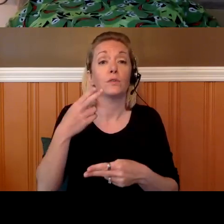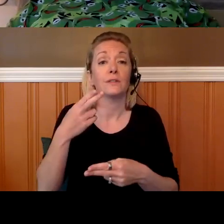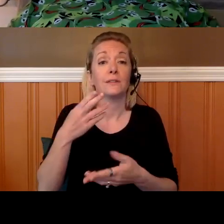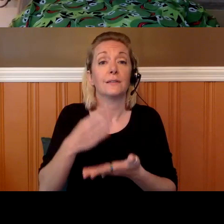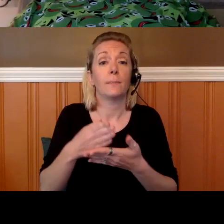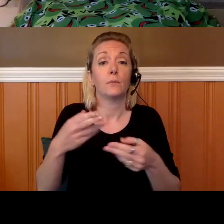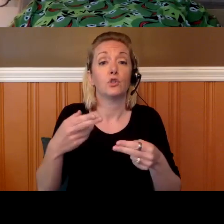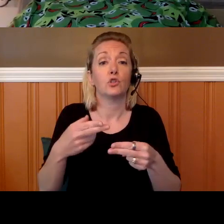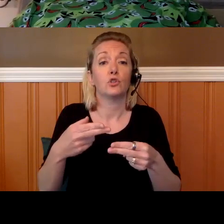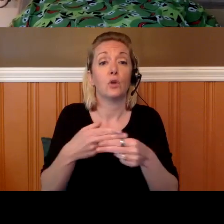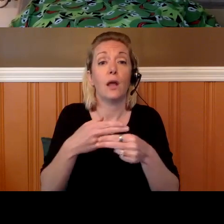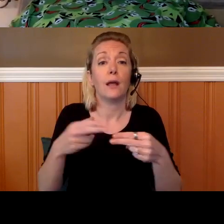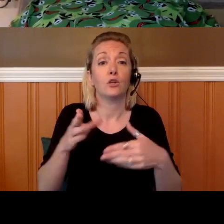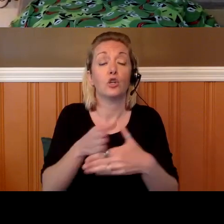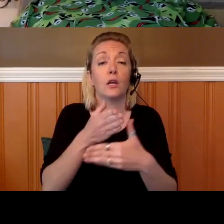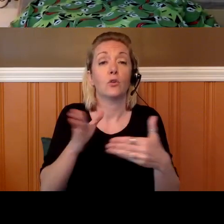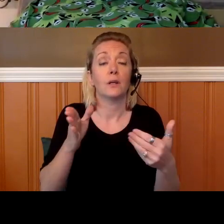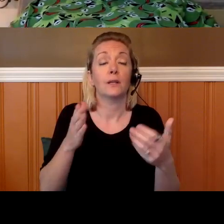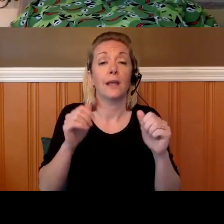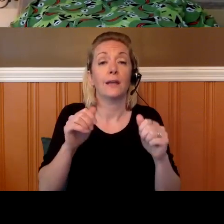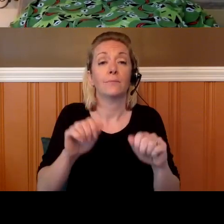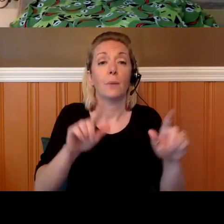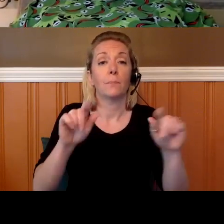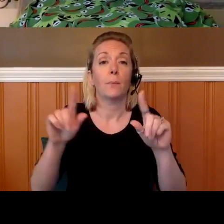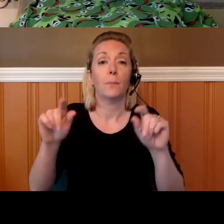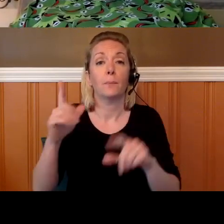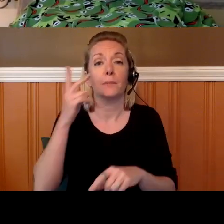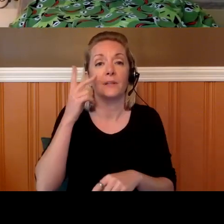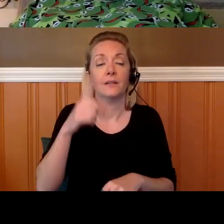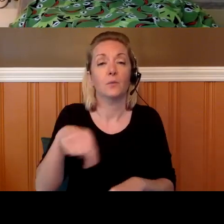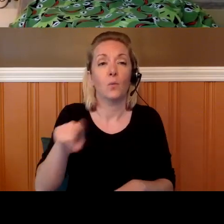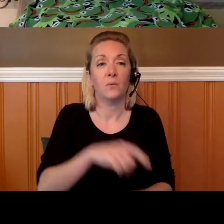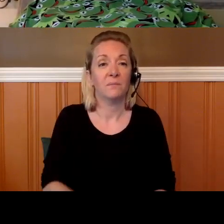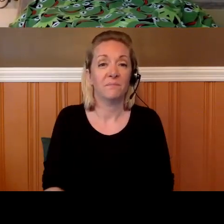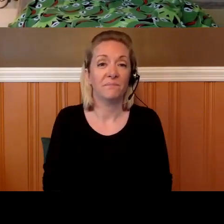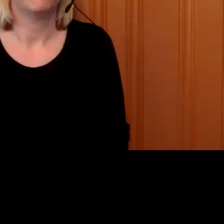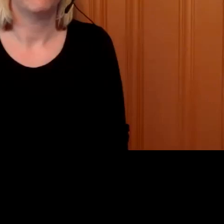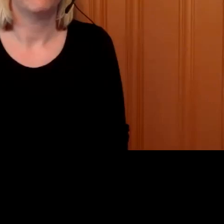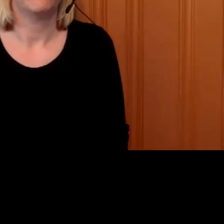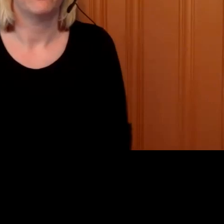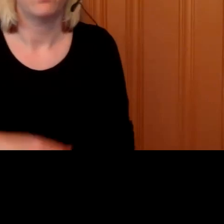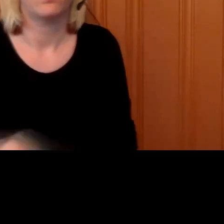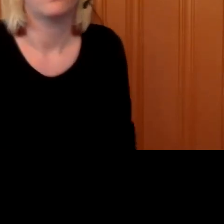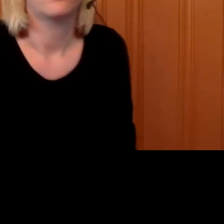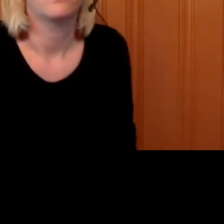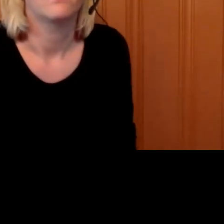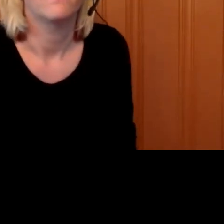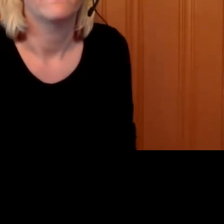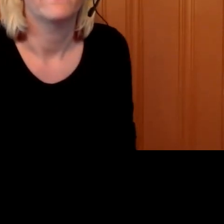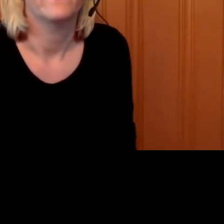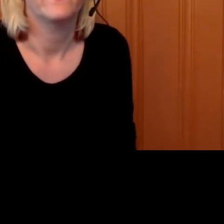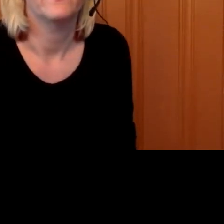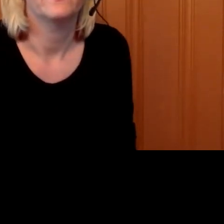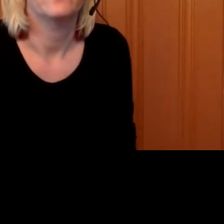screen sharing so we can put faces up so people can talk. Sure Is that thing. okay? So people can open their screen if they'd like.